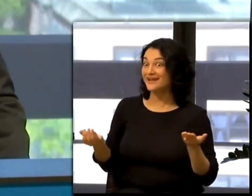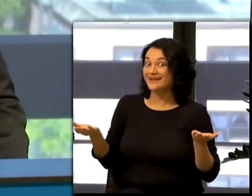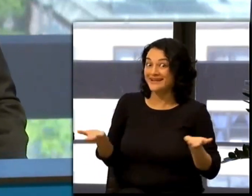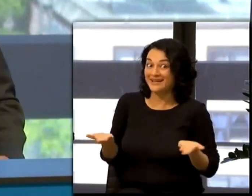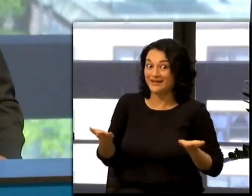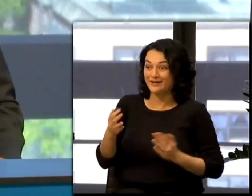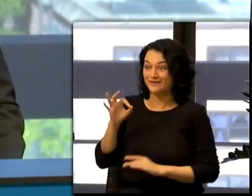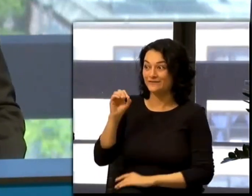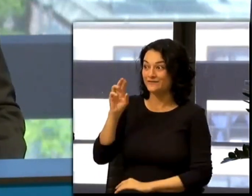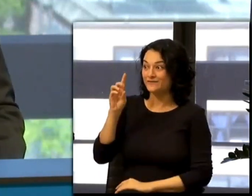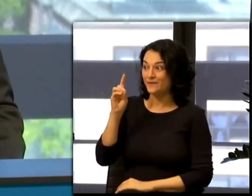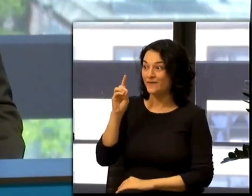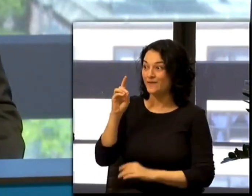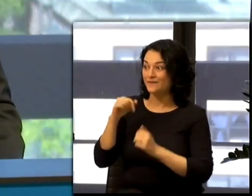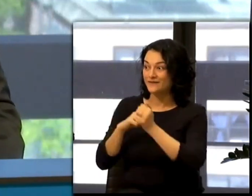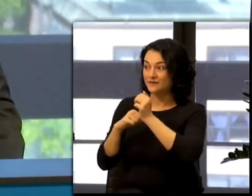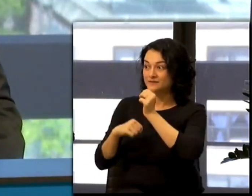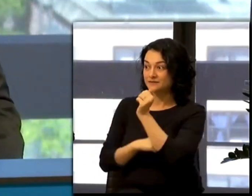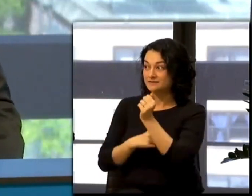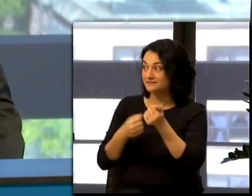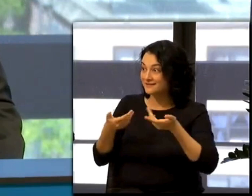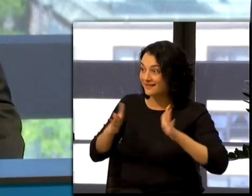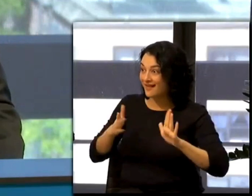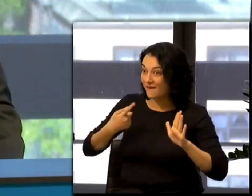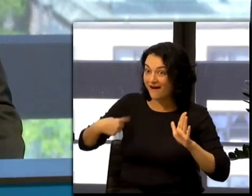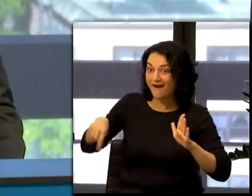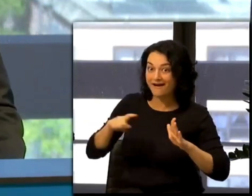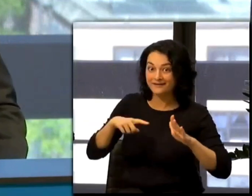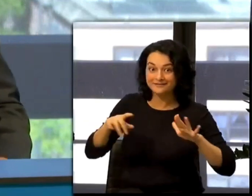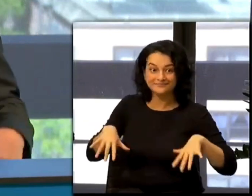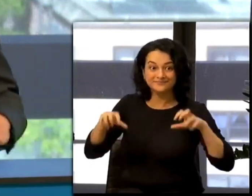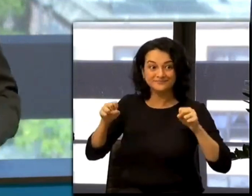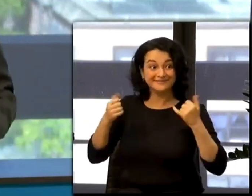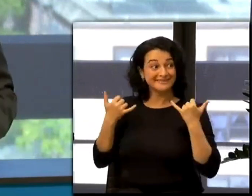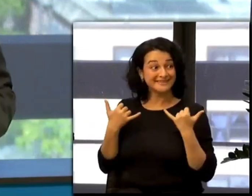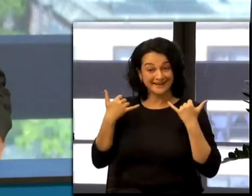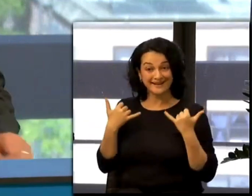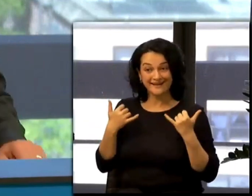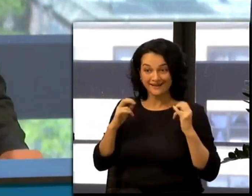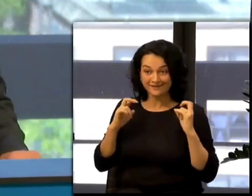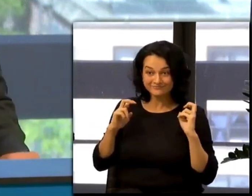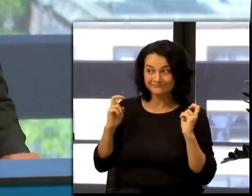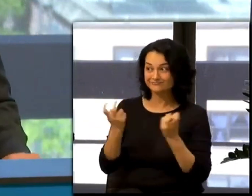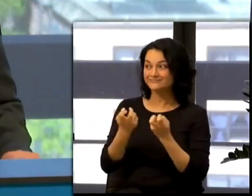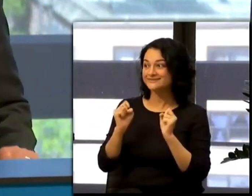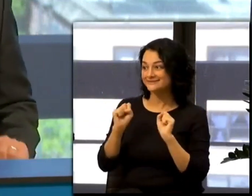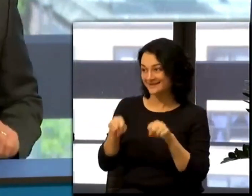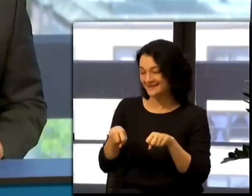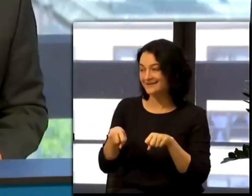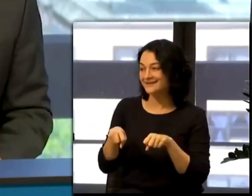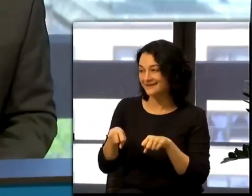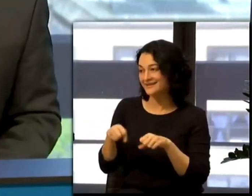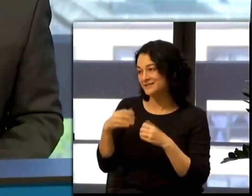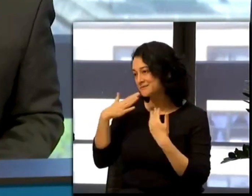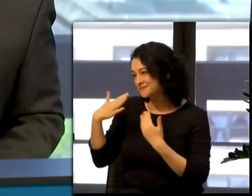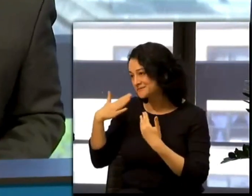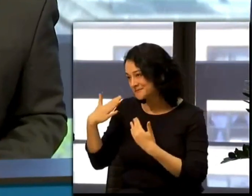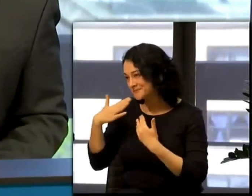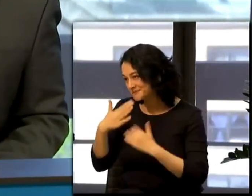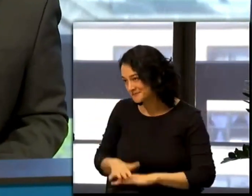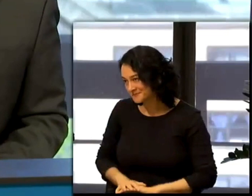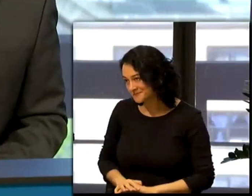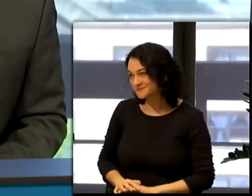today's event. In fact, an early inspiration for the body of work on ageism and ableism that we'll